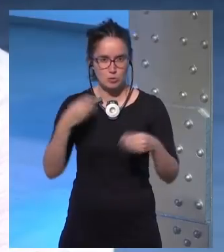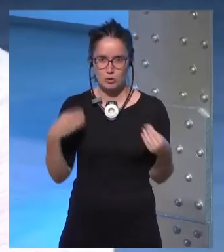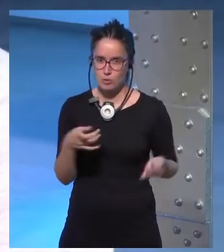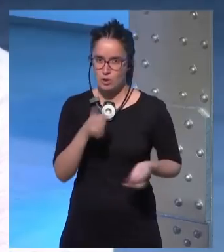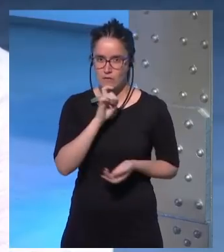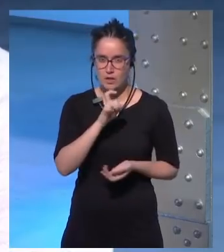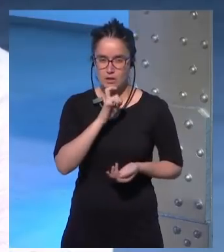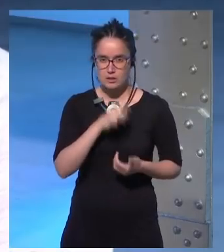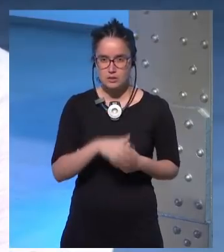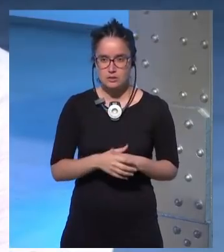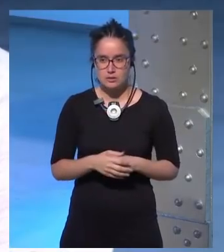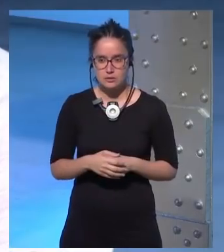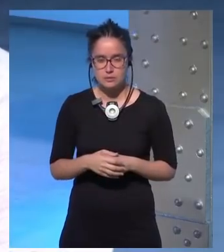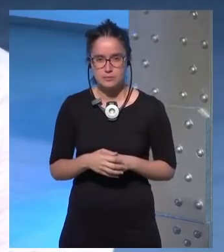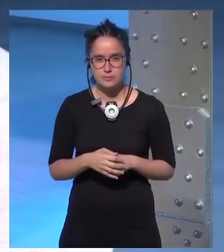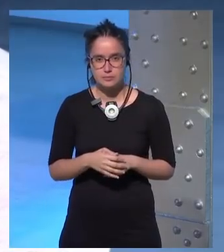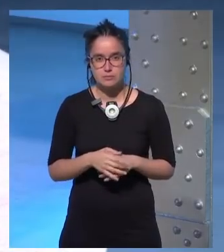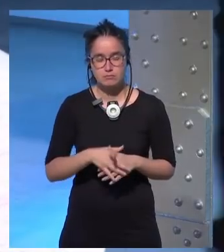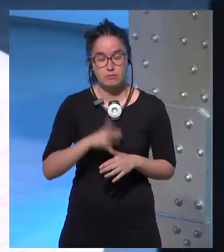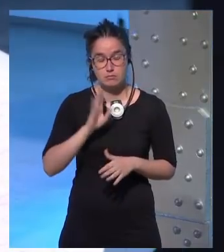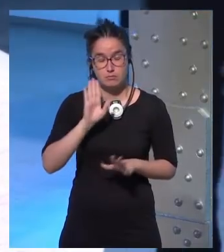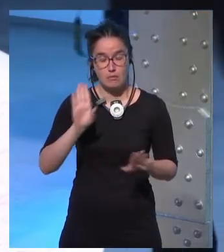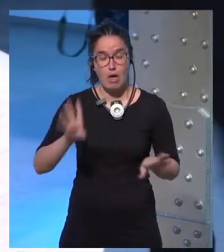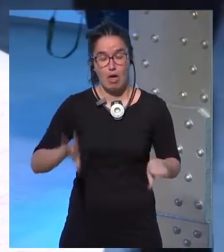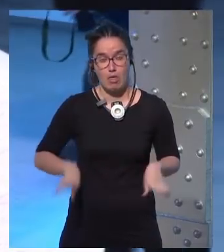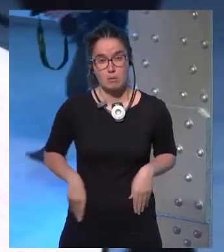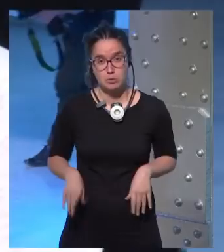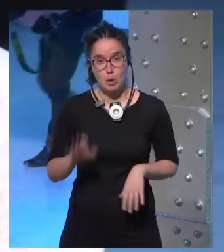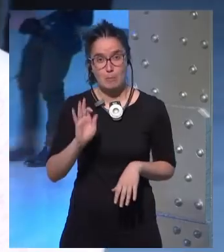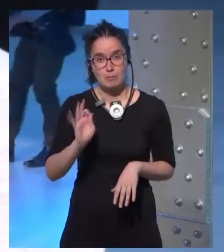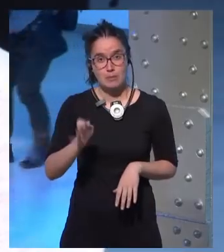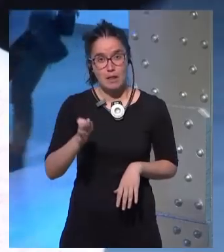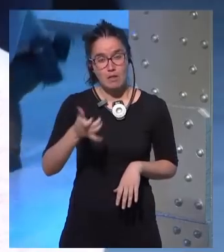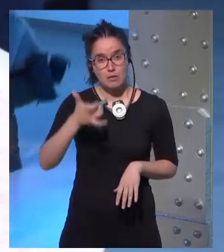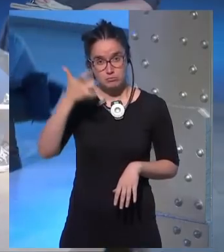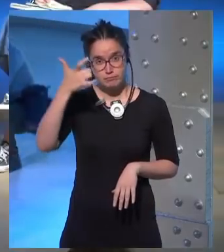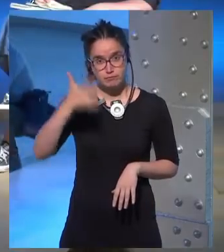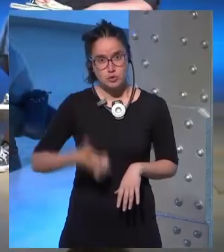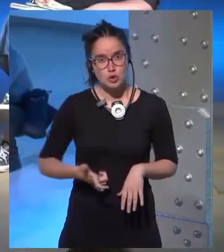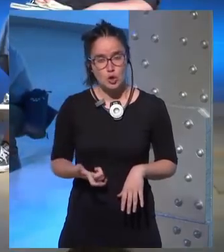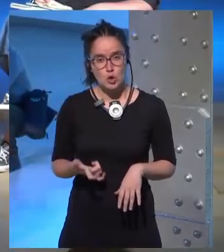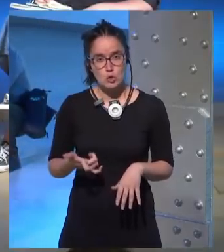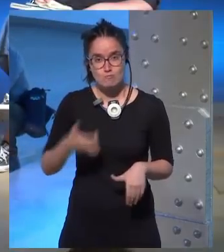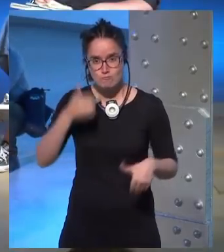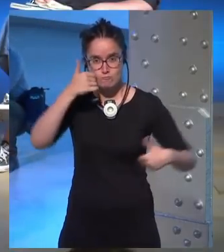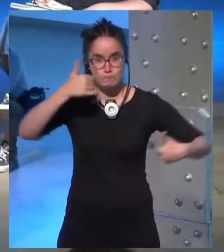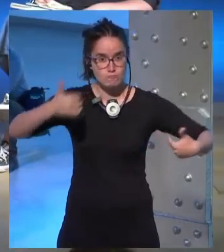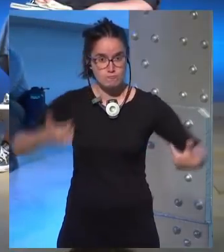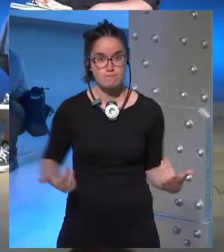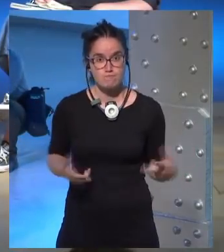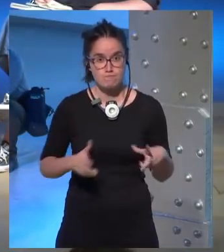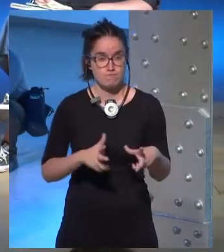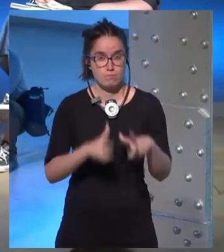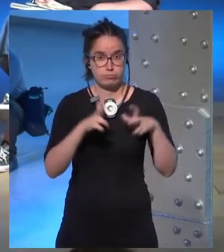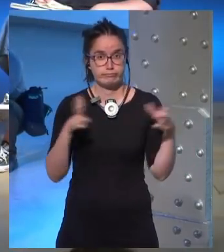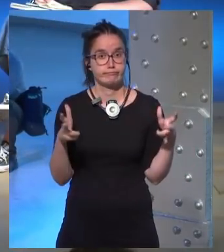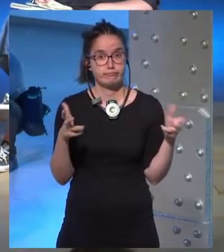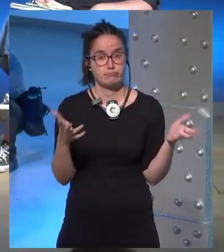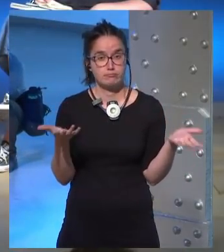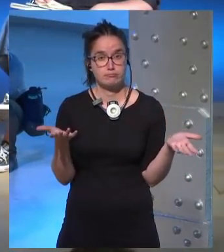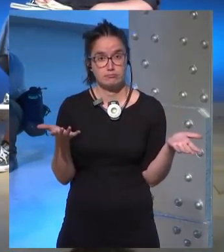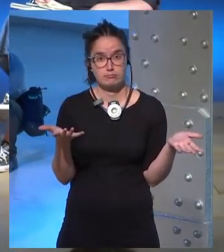acknowledge that I am a human bag of meat, and that I have to take care of myself as a human bag